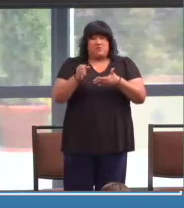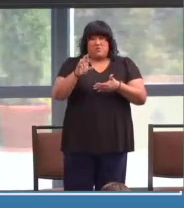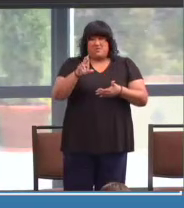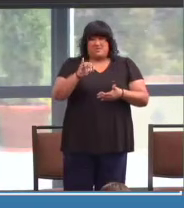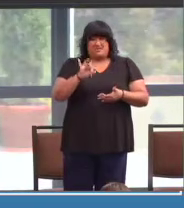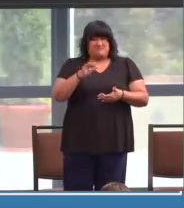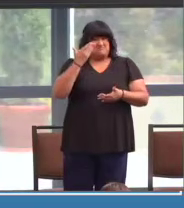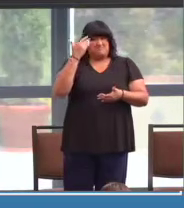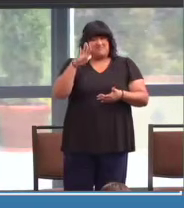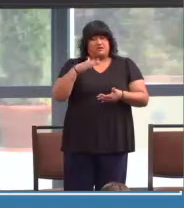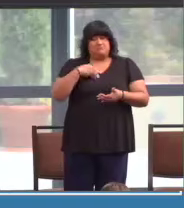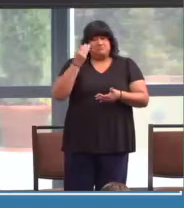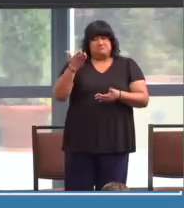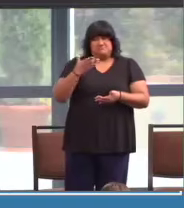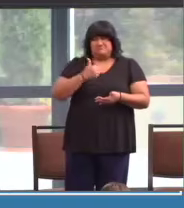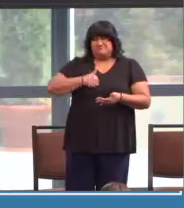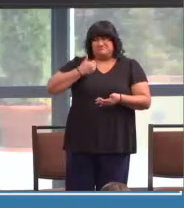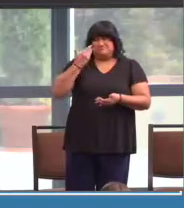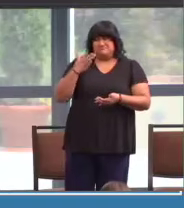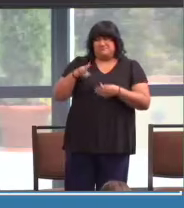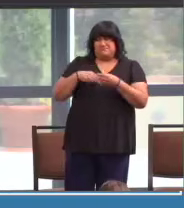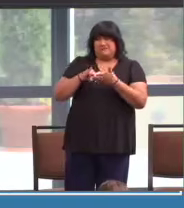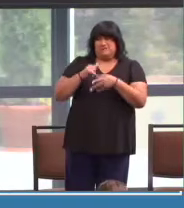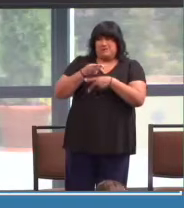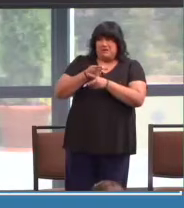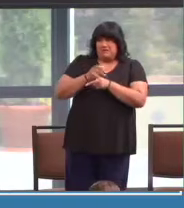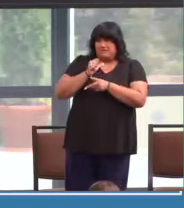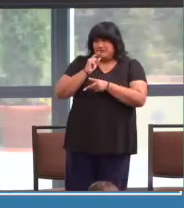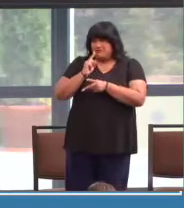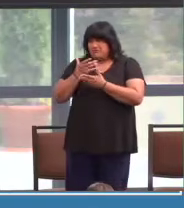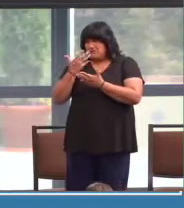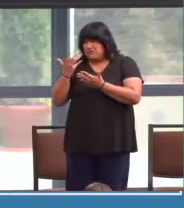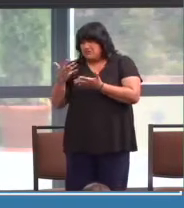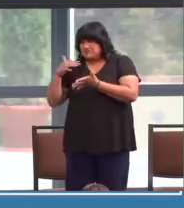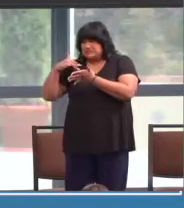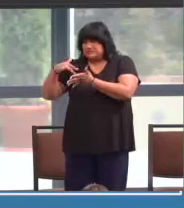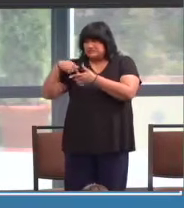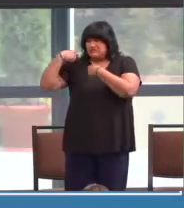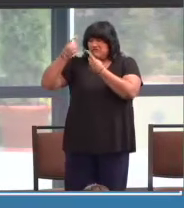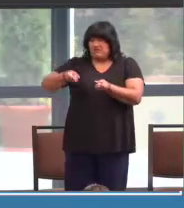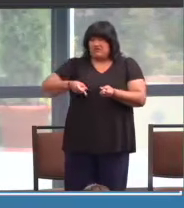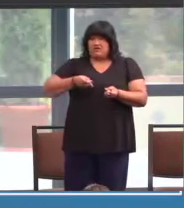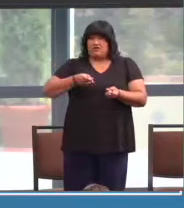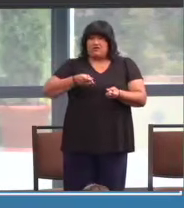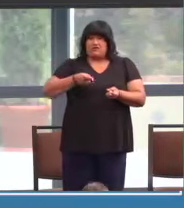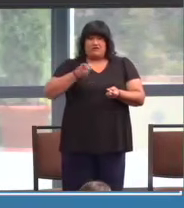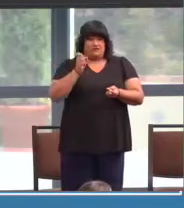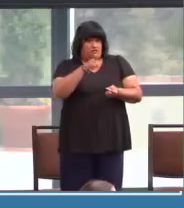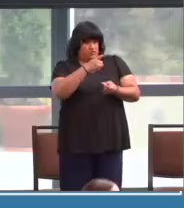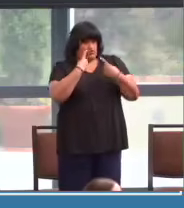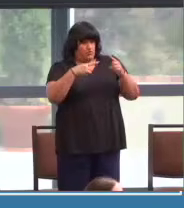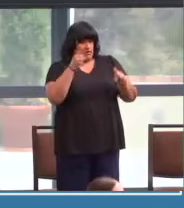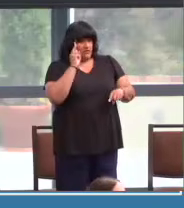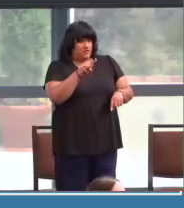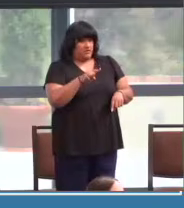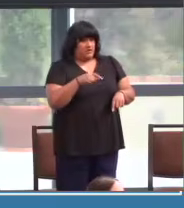know if there's good studies done on it, but does it work for you? I've only been taking